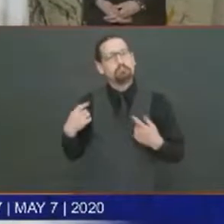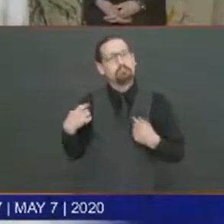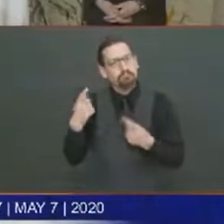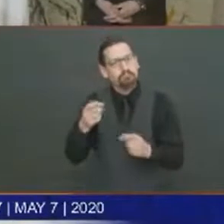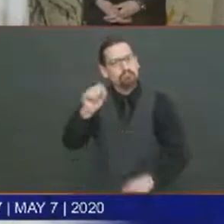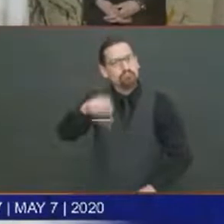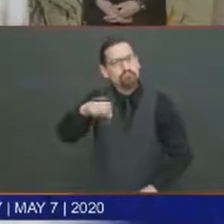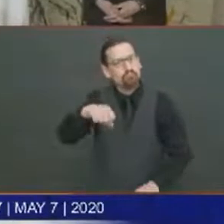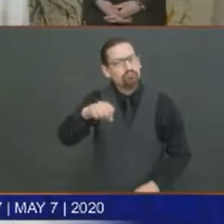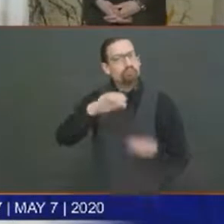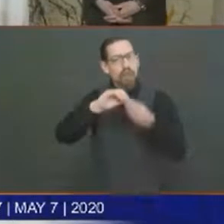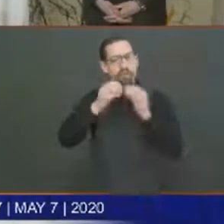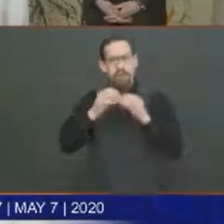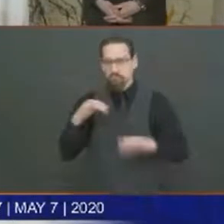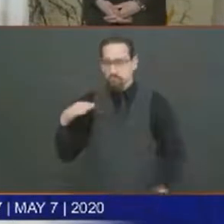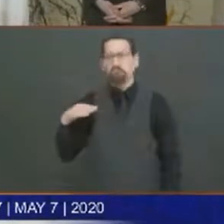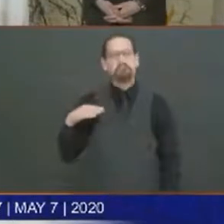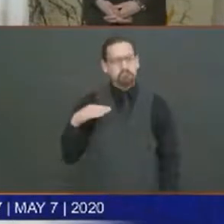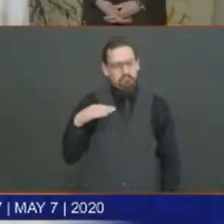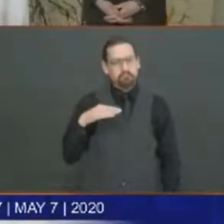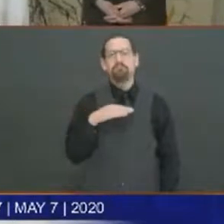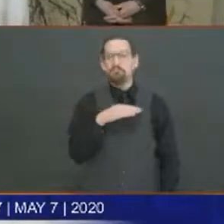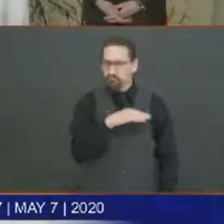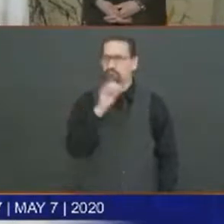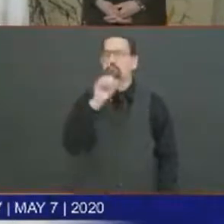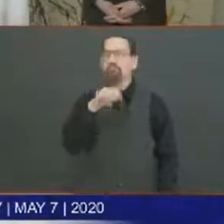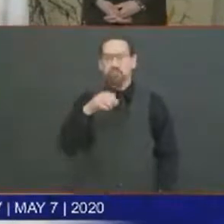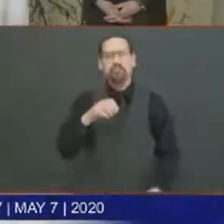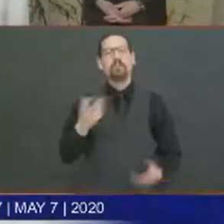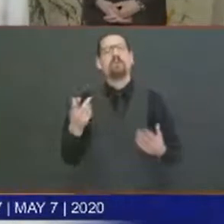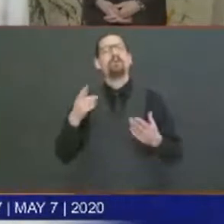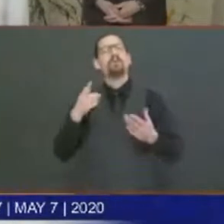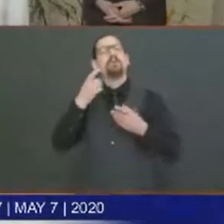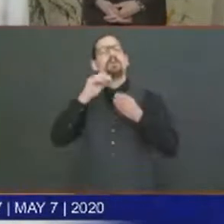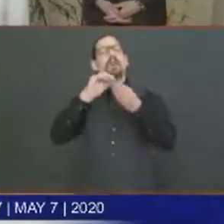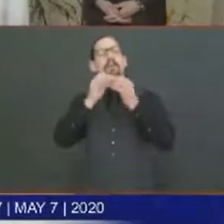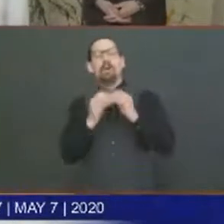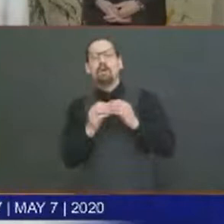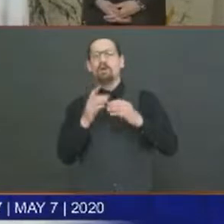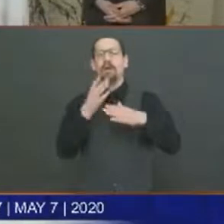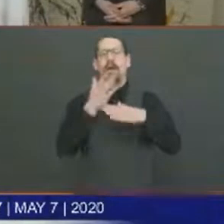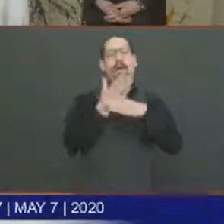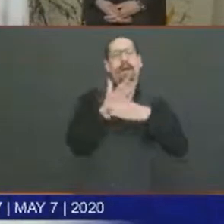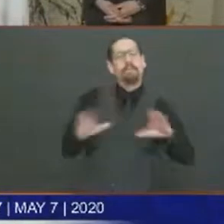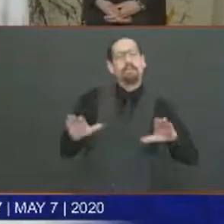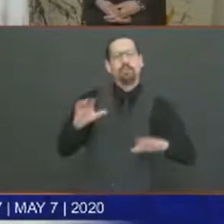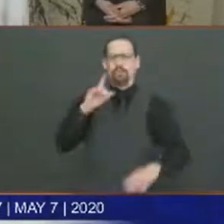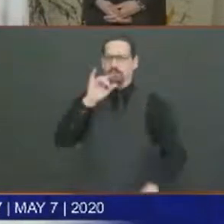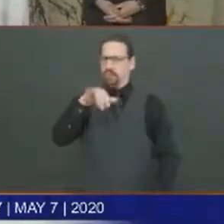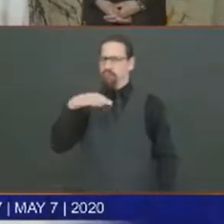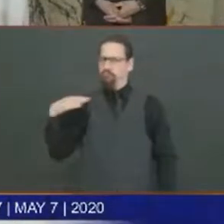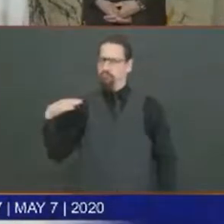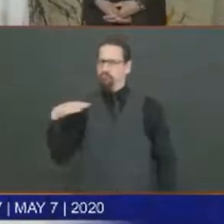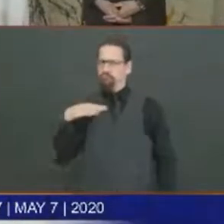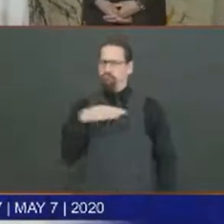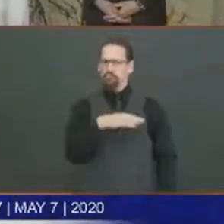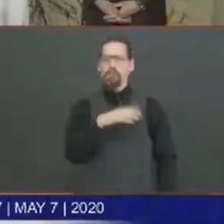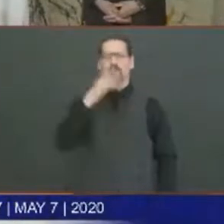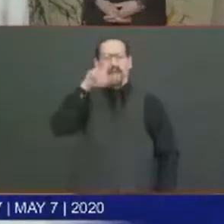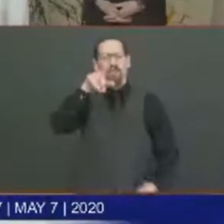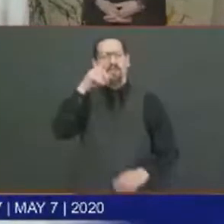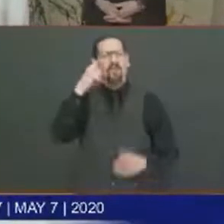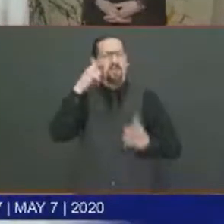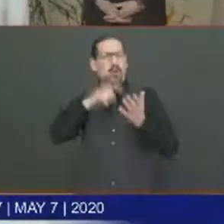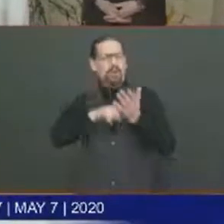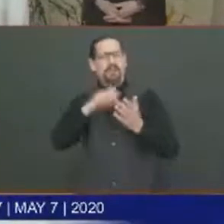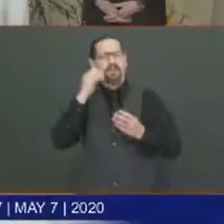average. We're talking about trends. We're not talking about any particular day or point in time. So what we have been looking at and tracking is a